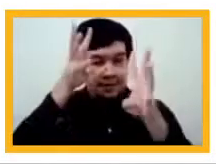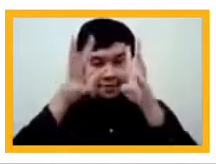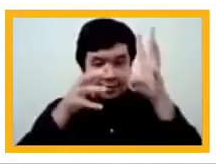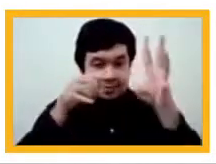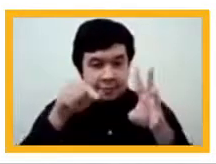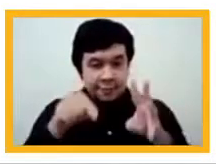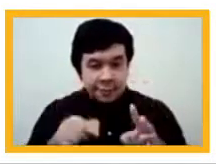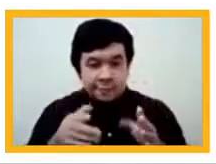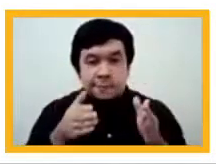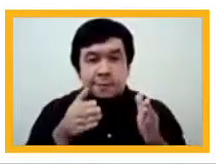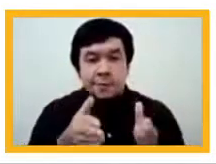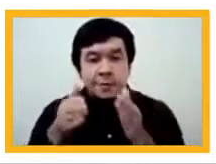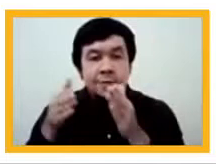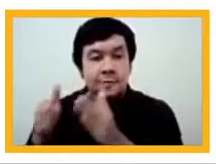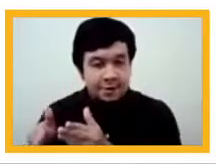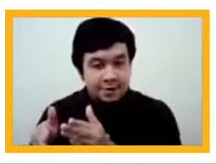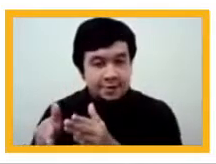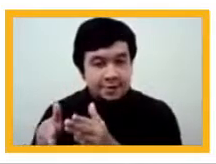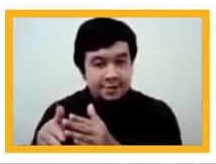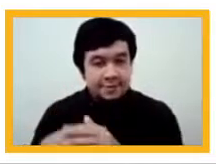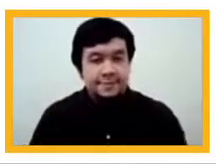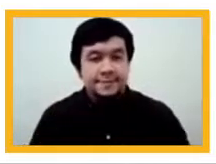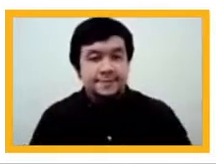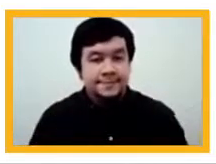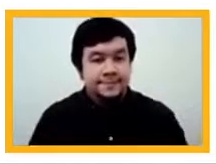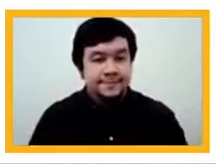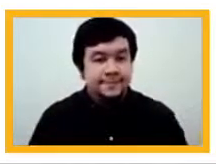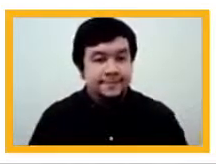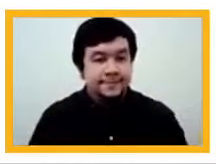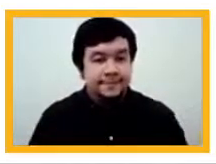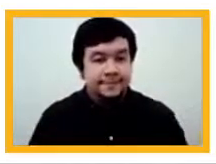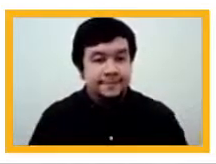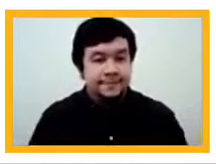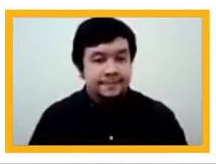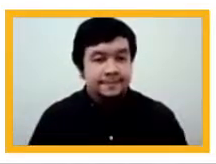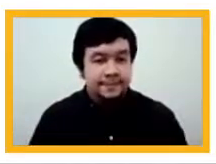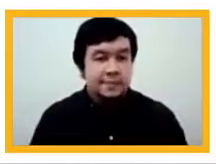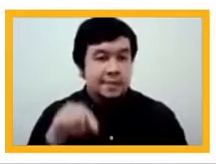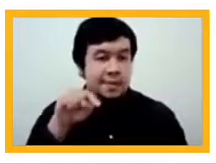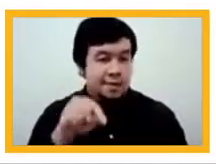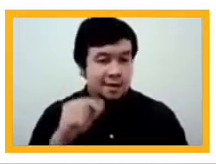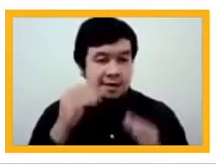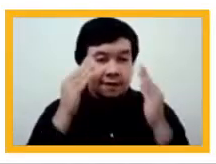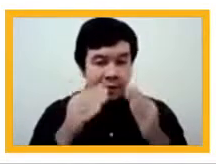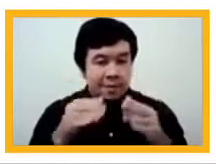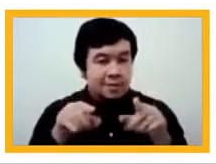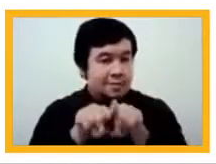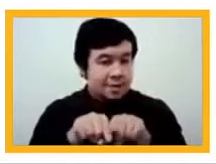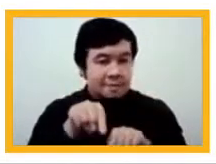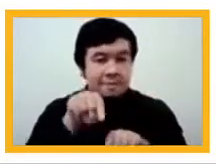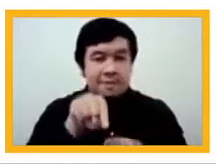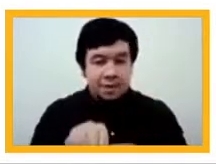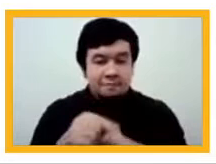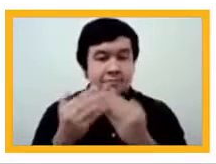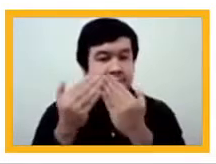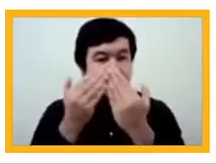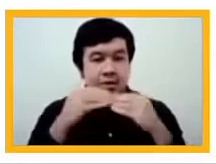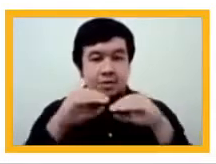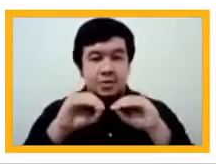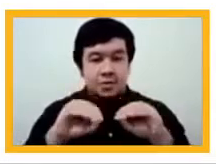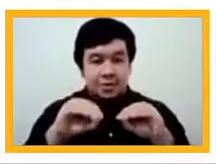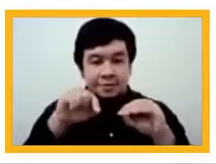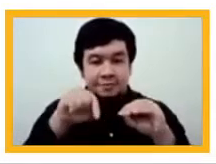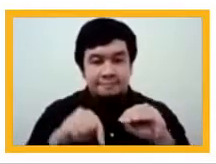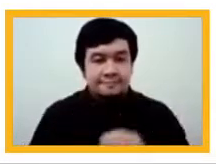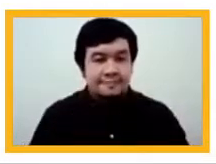college focused on software education. And Sungkyunkwan University is one of the famous